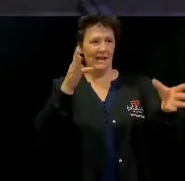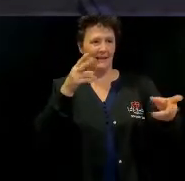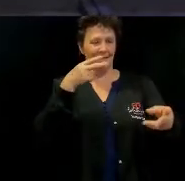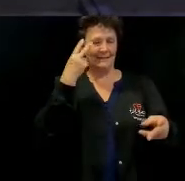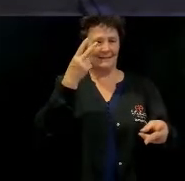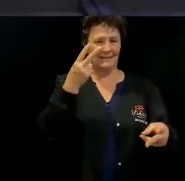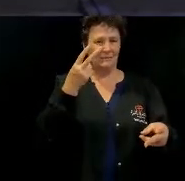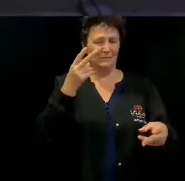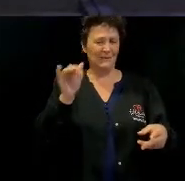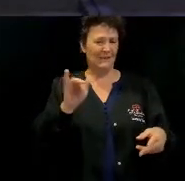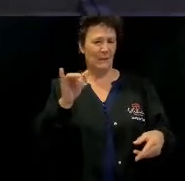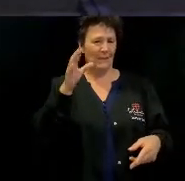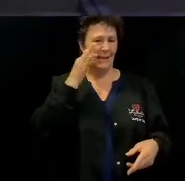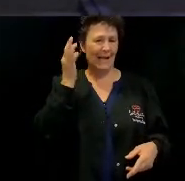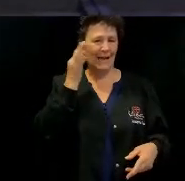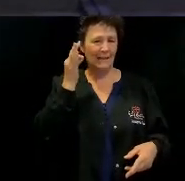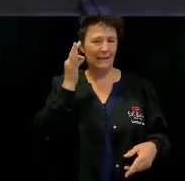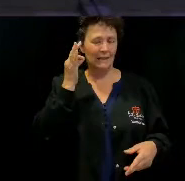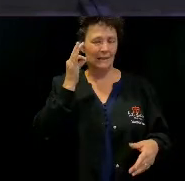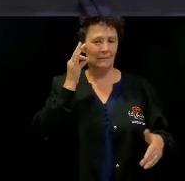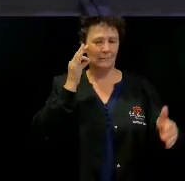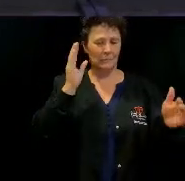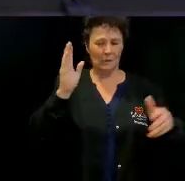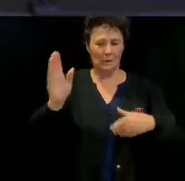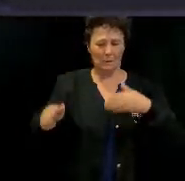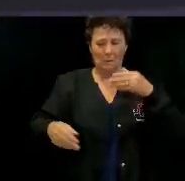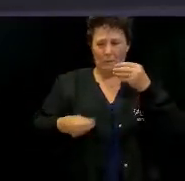a cat being tossed out a window.